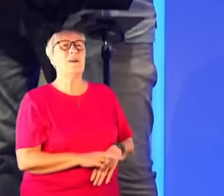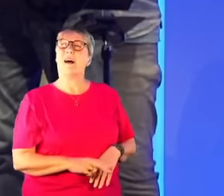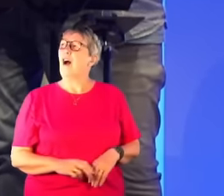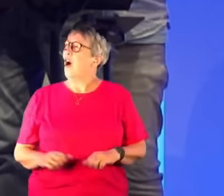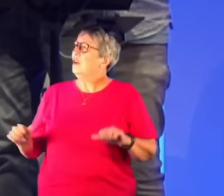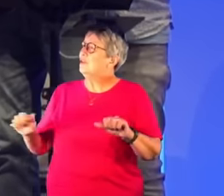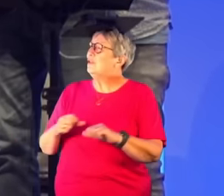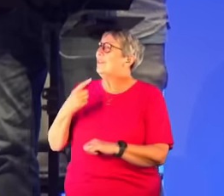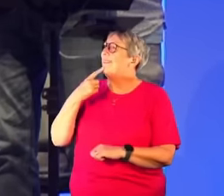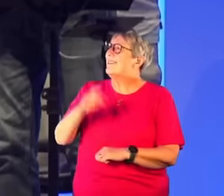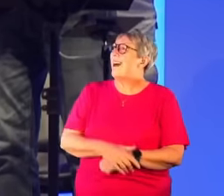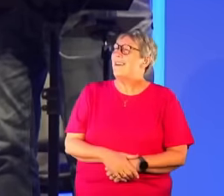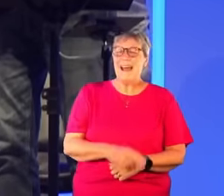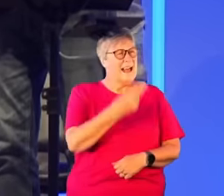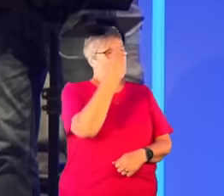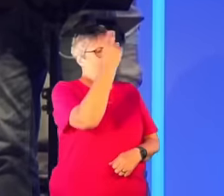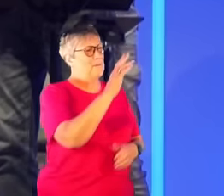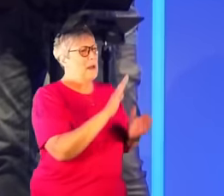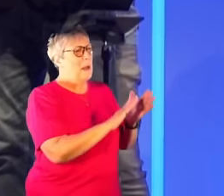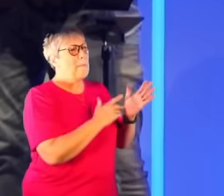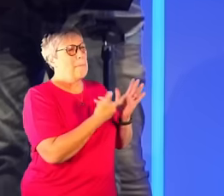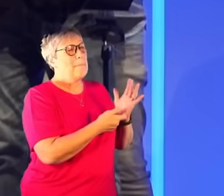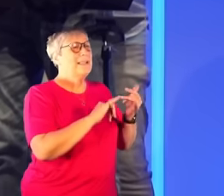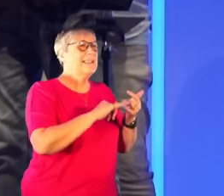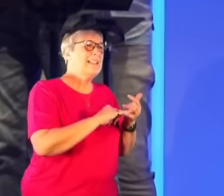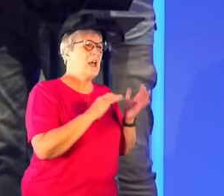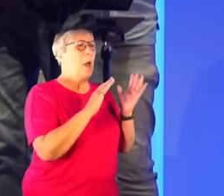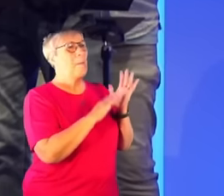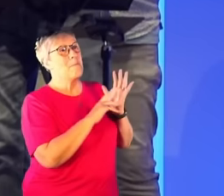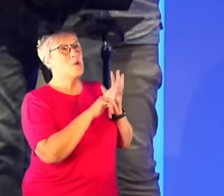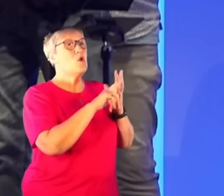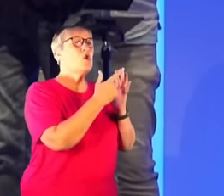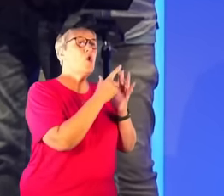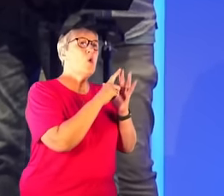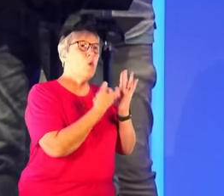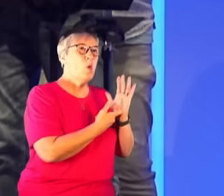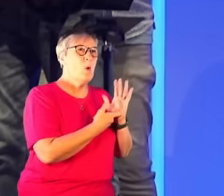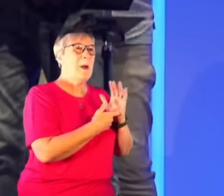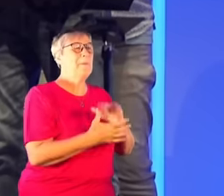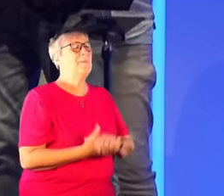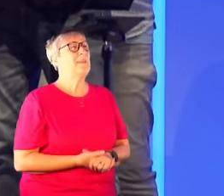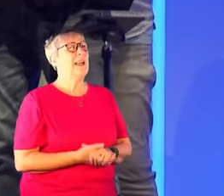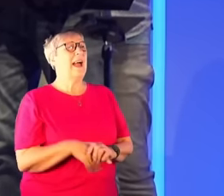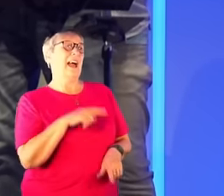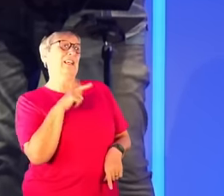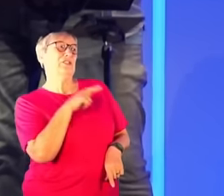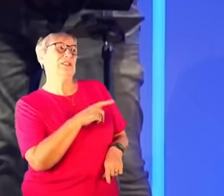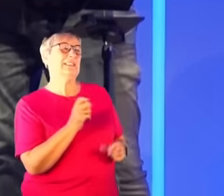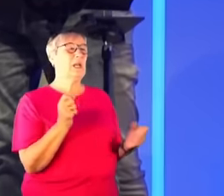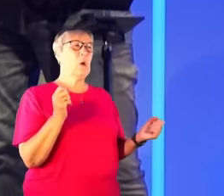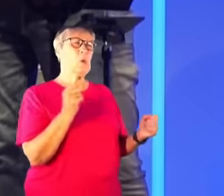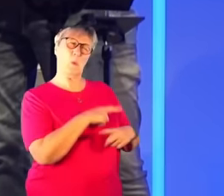said that. She was called Mrs. Muir, and I think the rhyme was, Mrs. Muir is quite obscure.